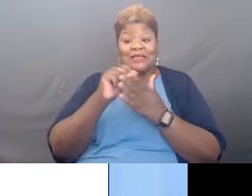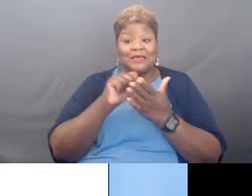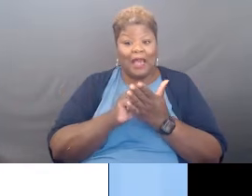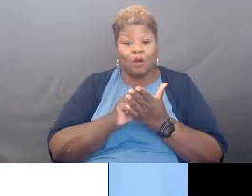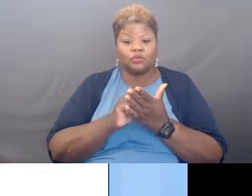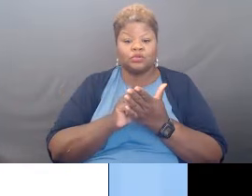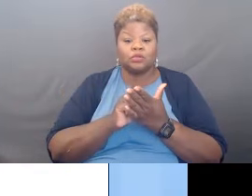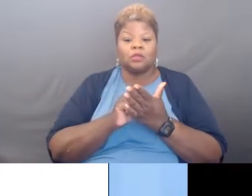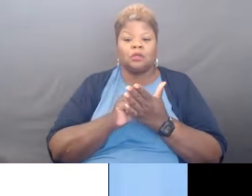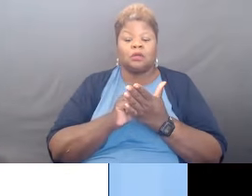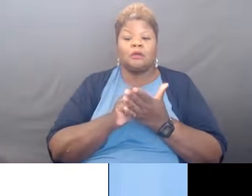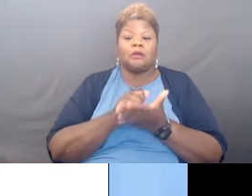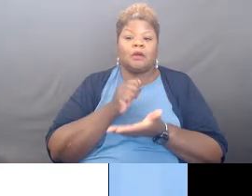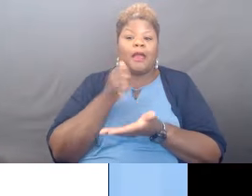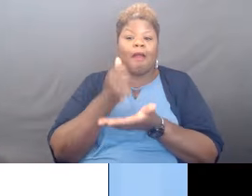Typically I